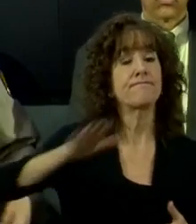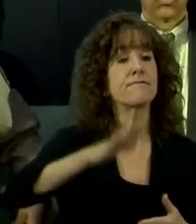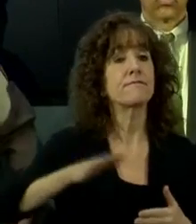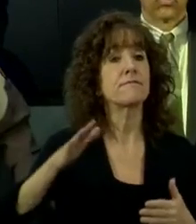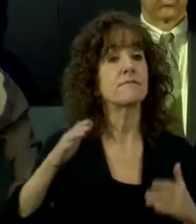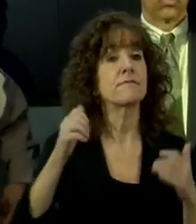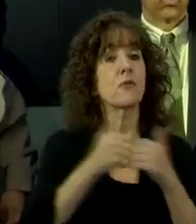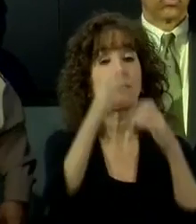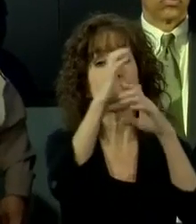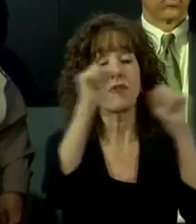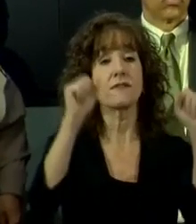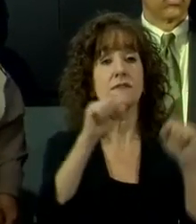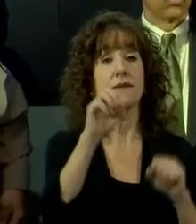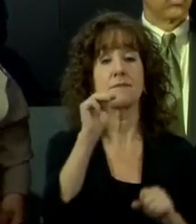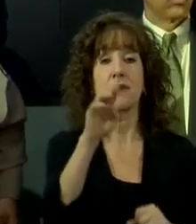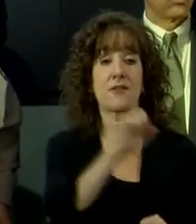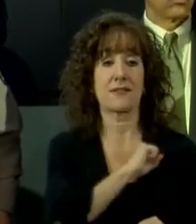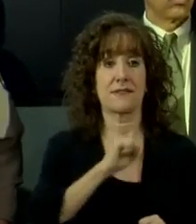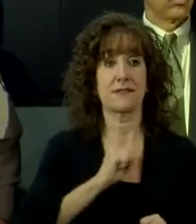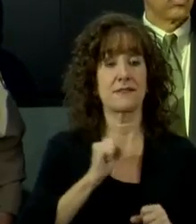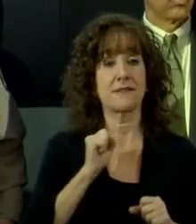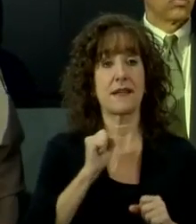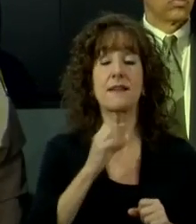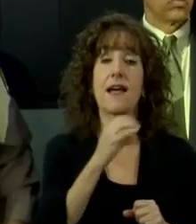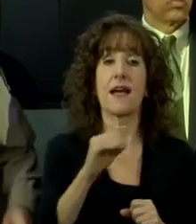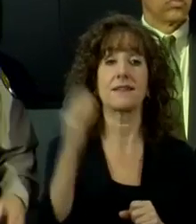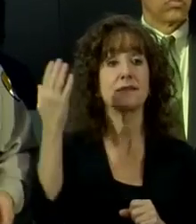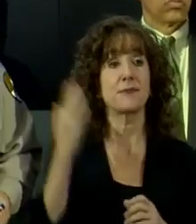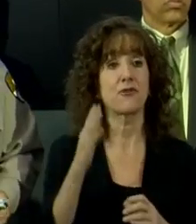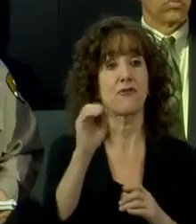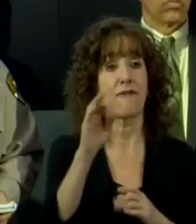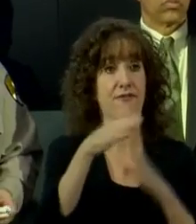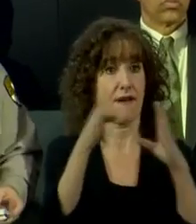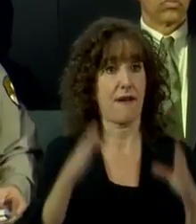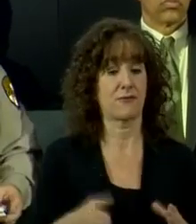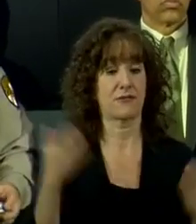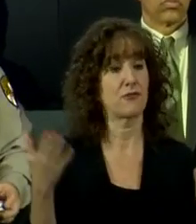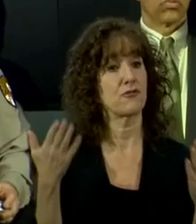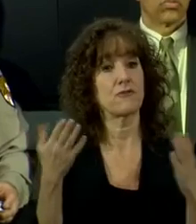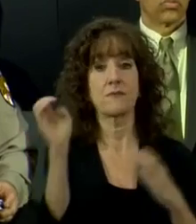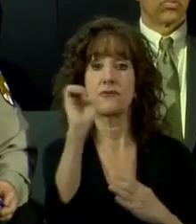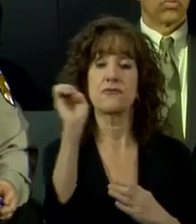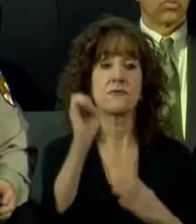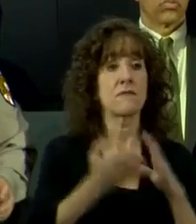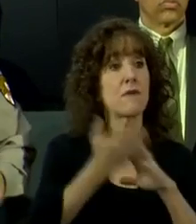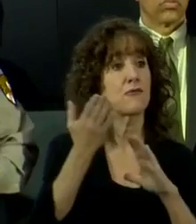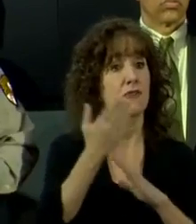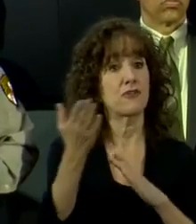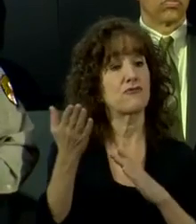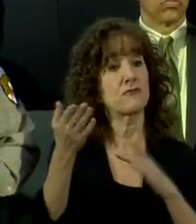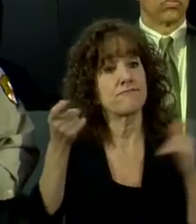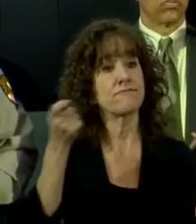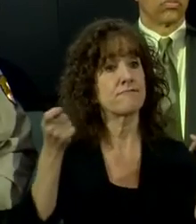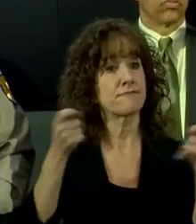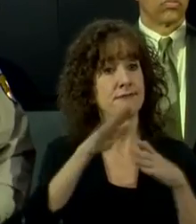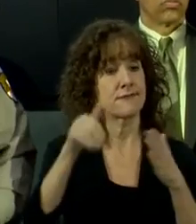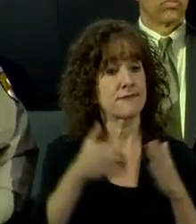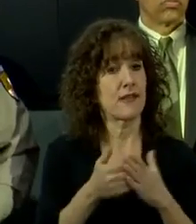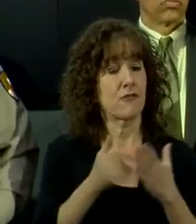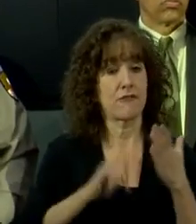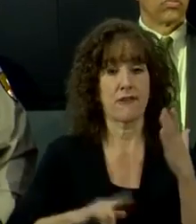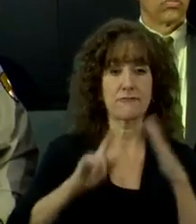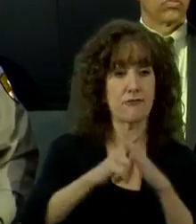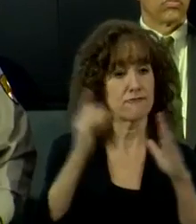the President of the Maryland Senate, and the Speaker of the House. We're here in our Emergency Operations Command Center, which has now